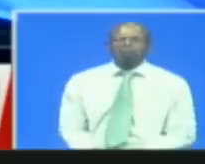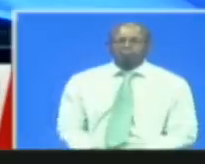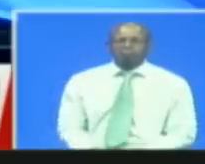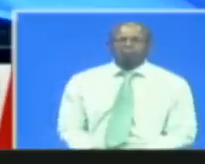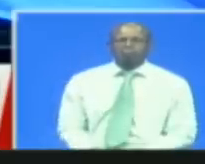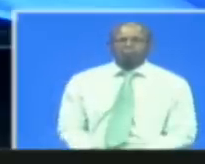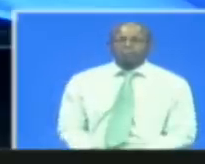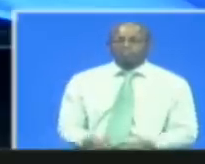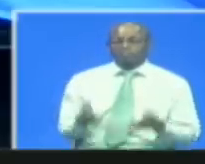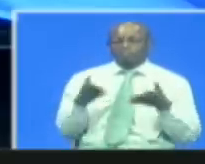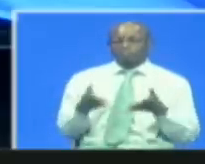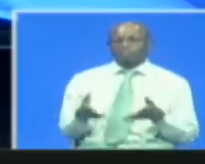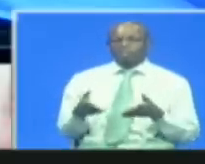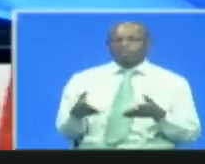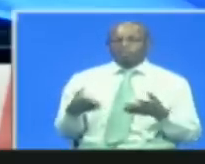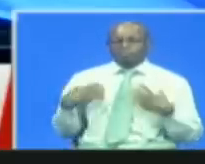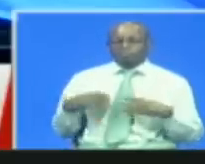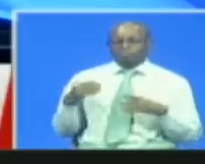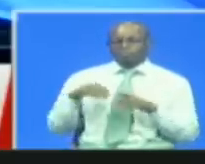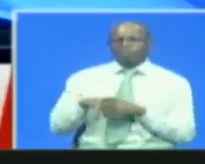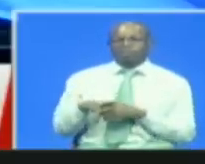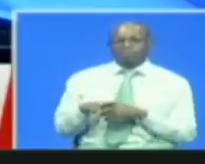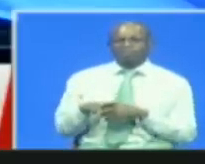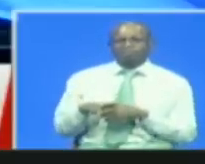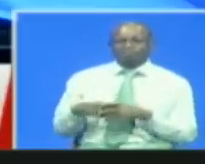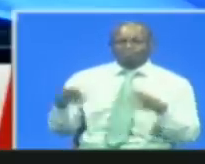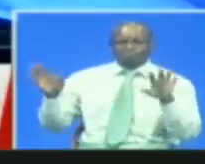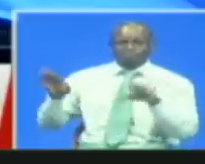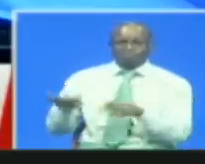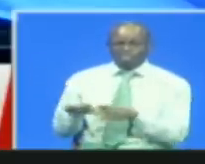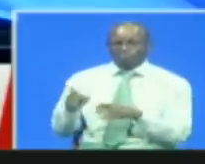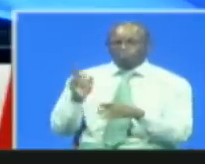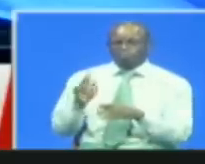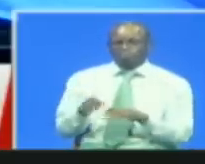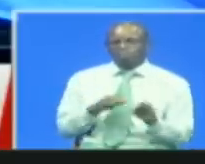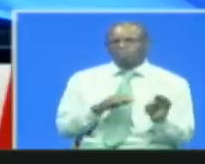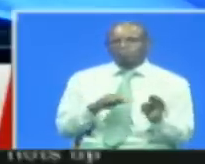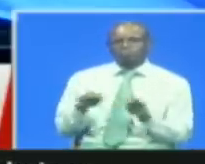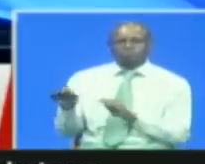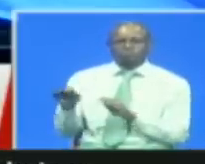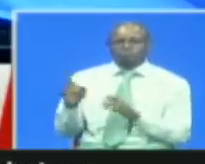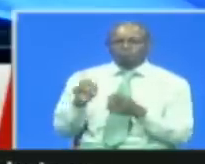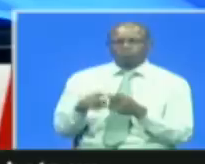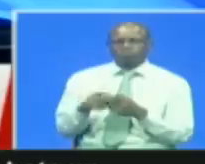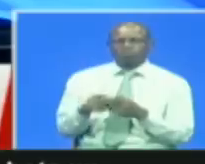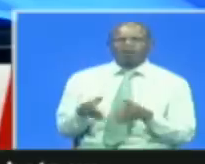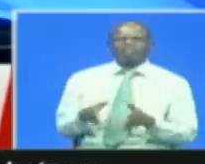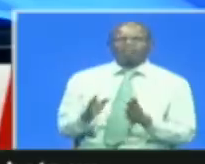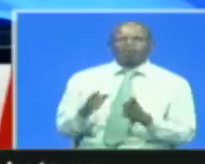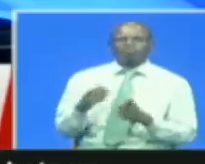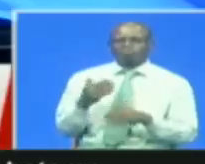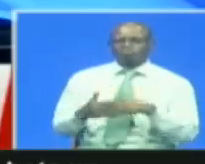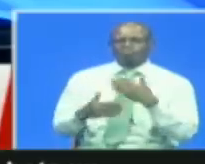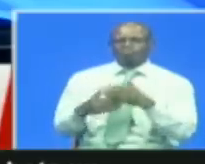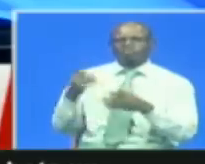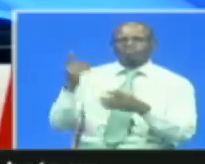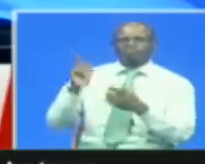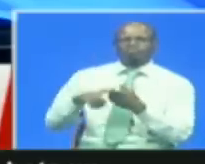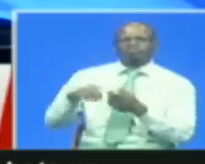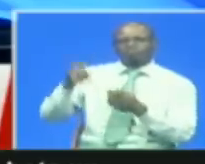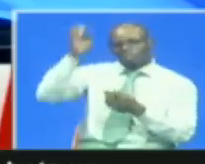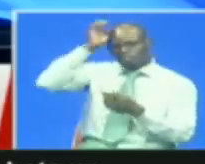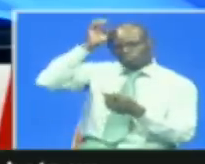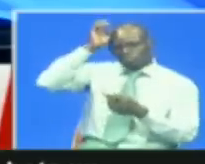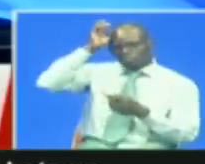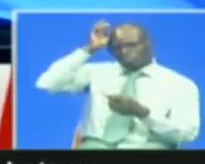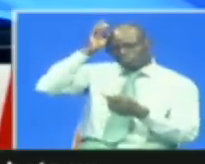Well, residents of parts of Wasingishu County who will be forced to relocate to pave way for the construction of Eldoret Bypass have given